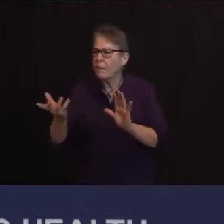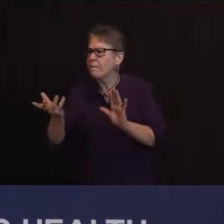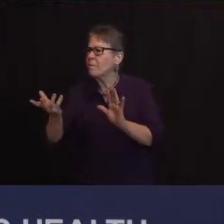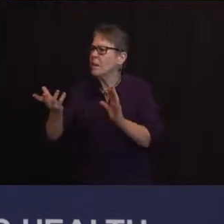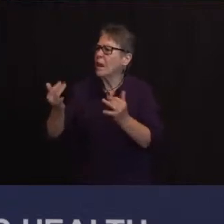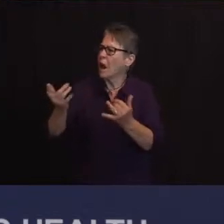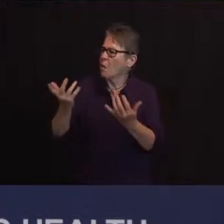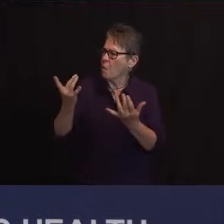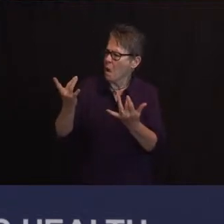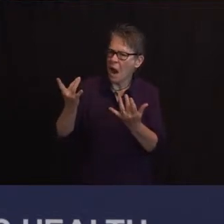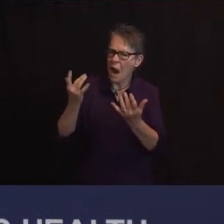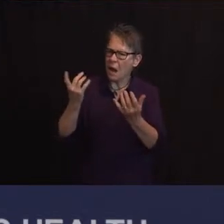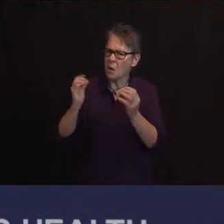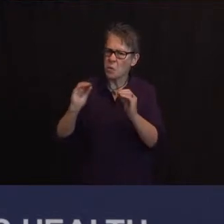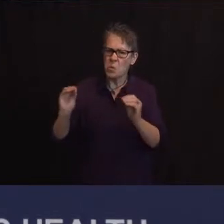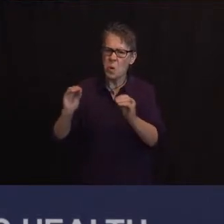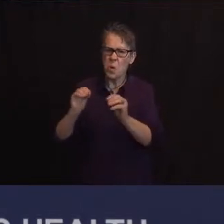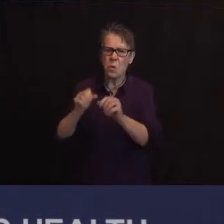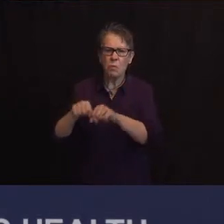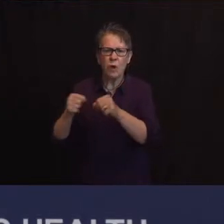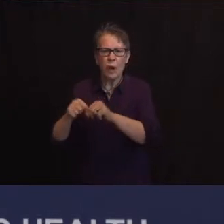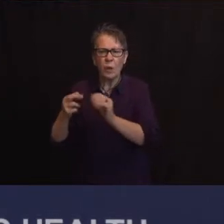you. Without question.